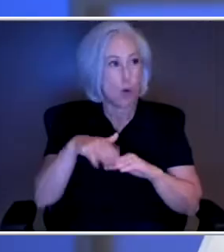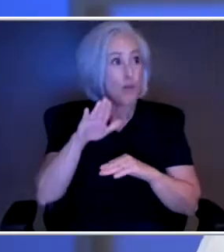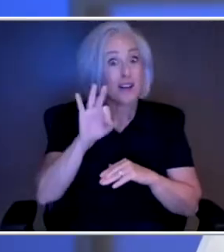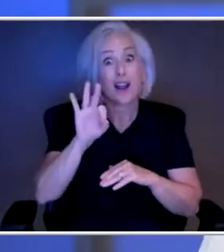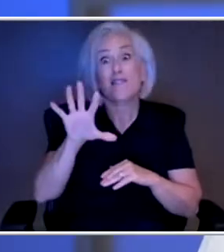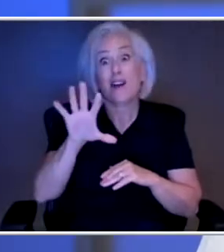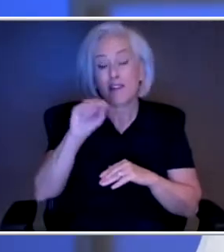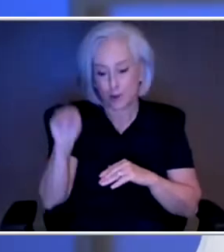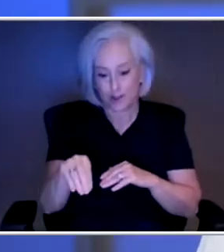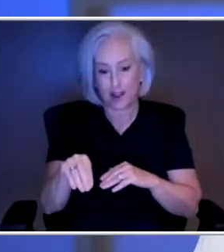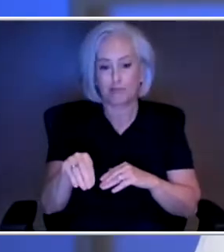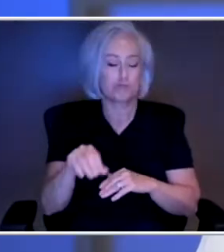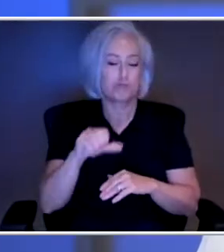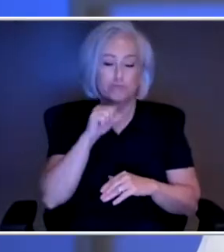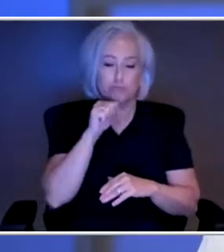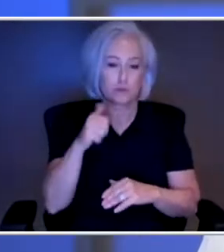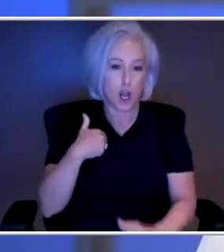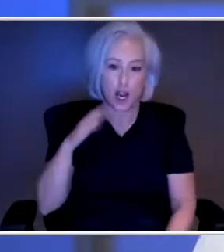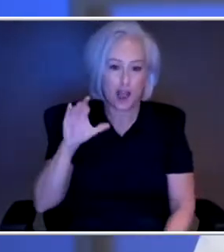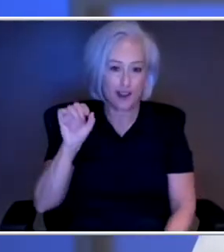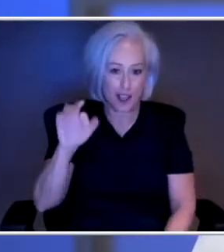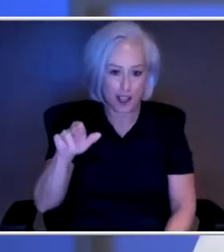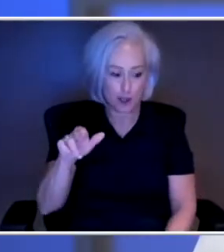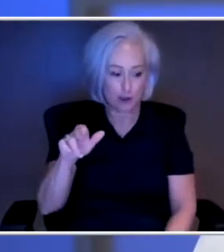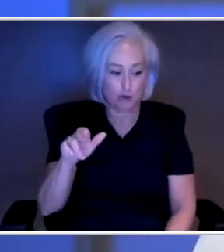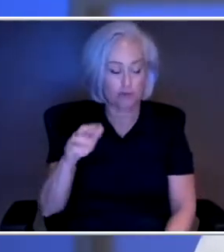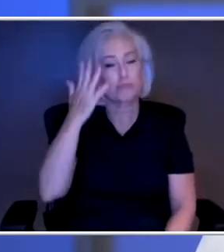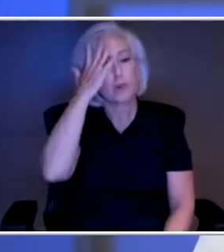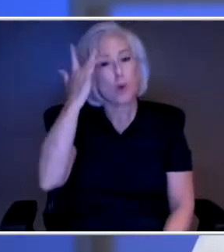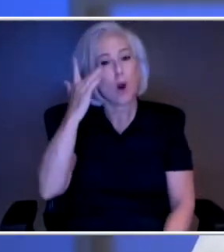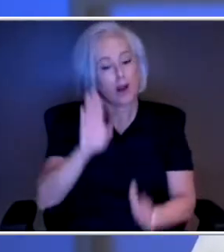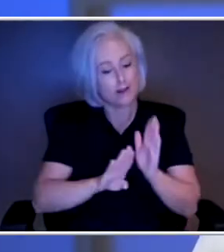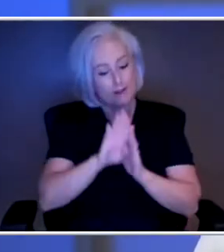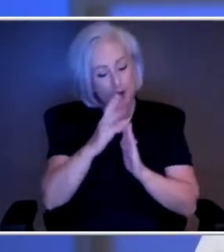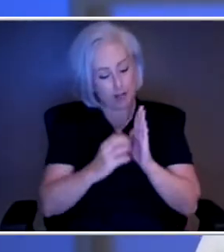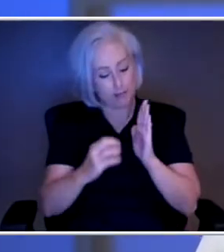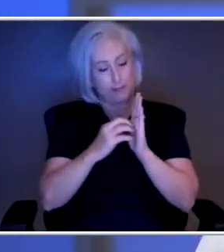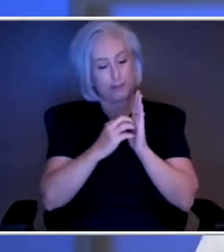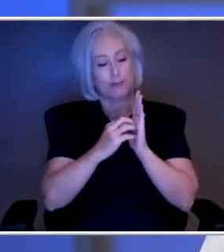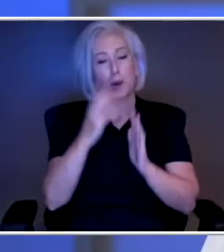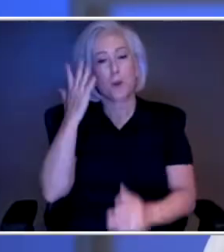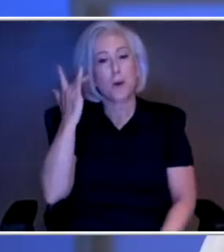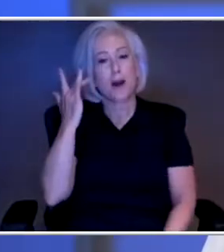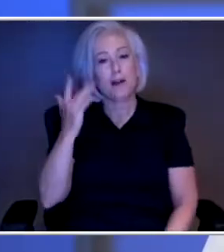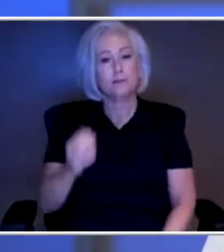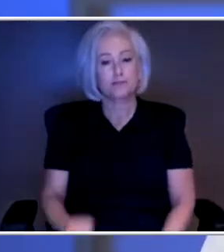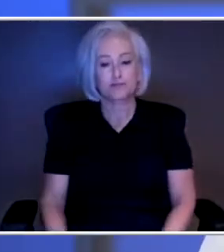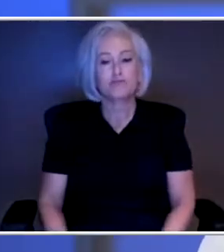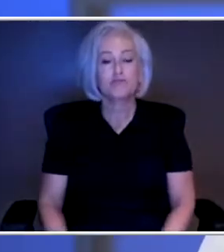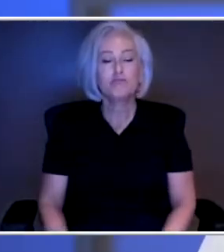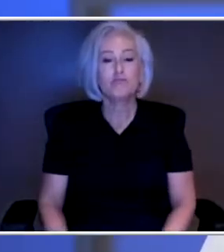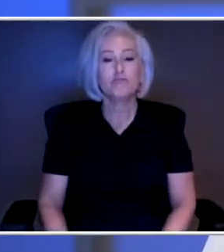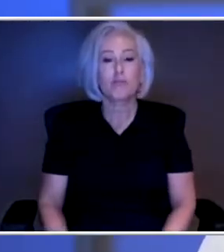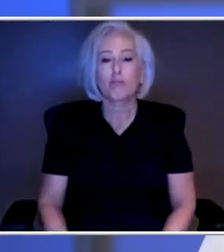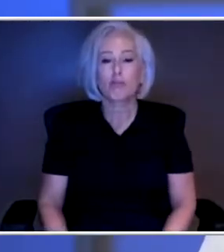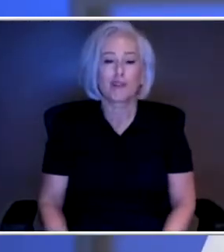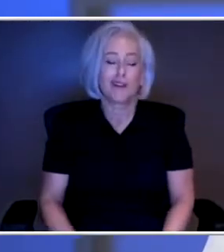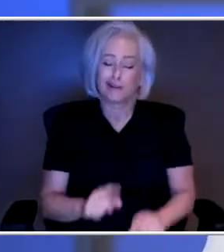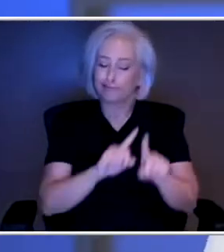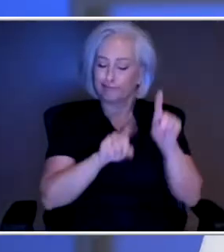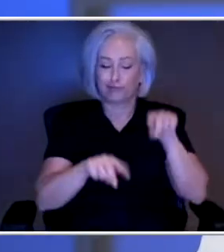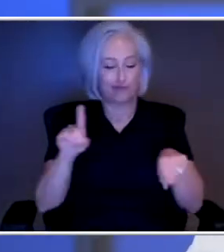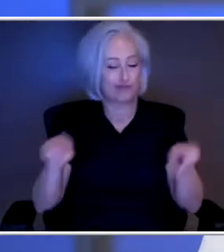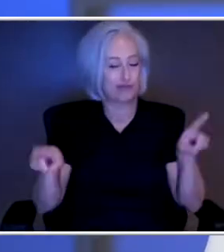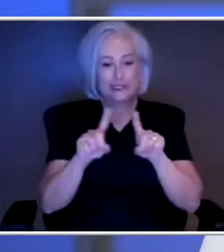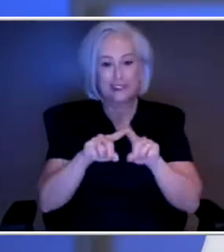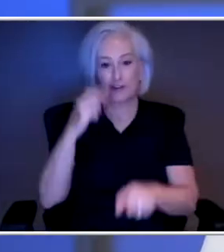a thyroid nodule can form for any number of reasons, but almost all of this is benign tissue, and it's extremely common.